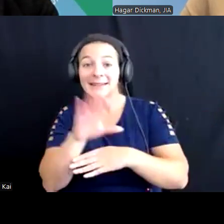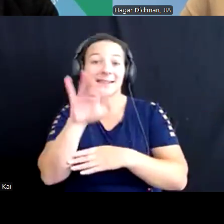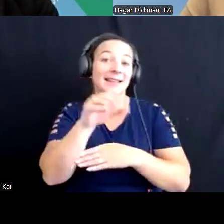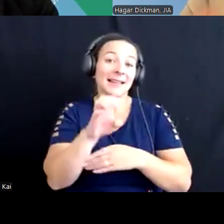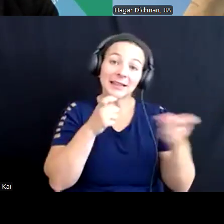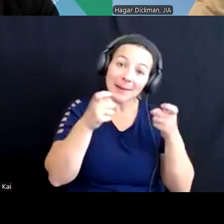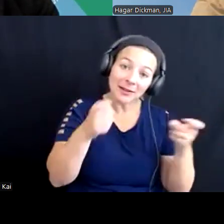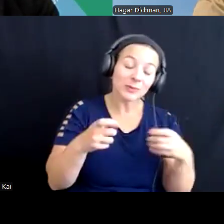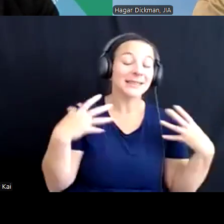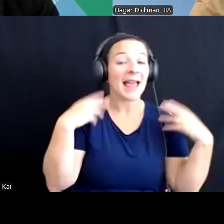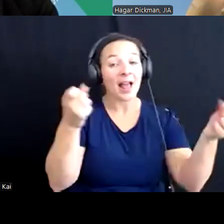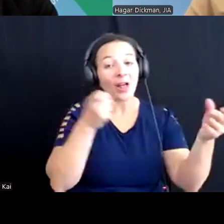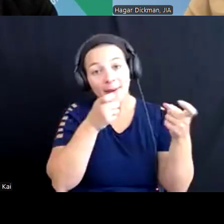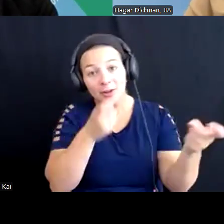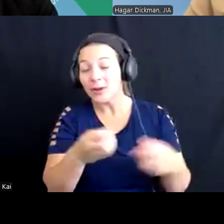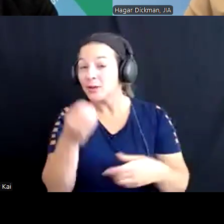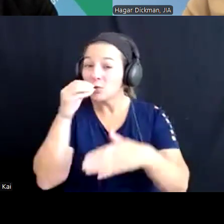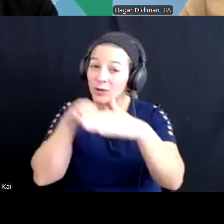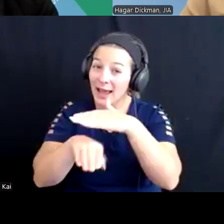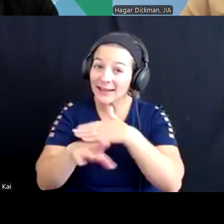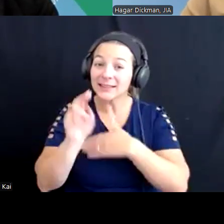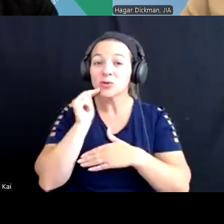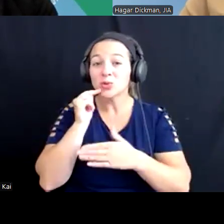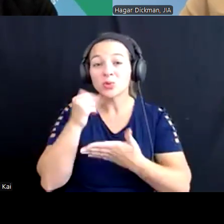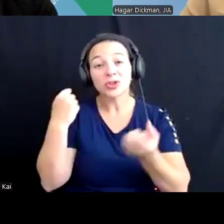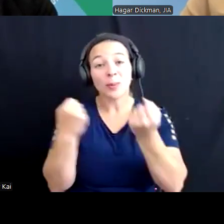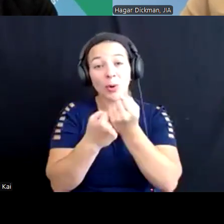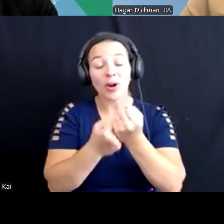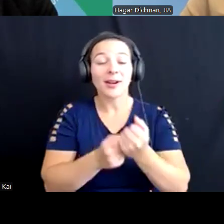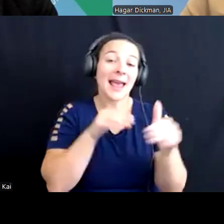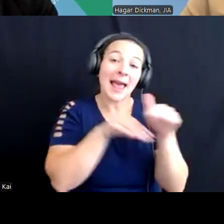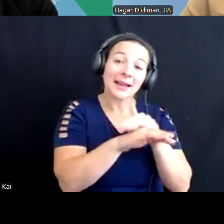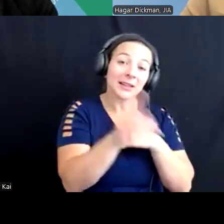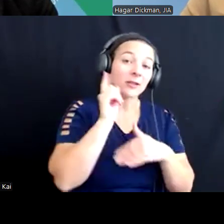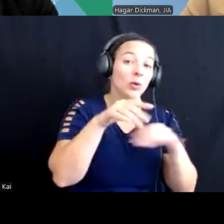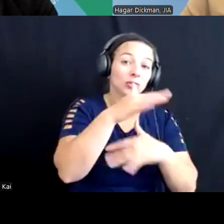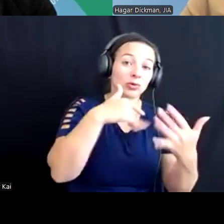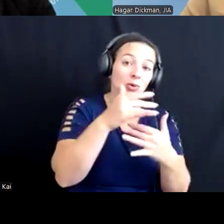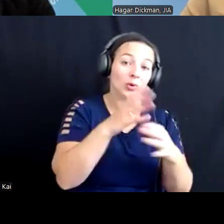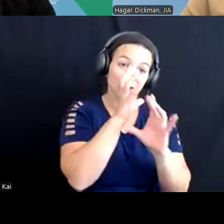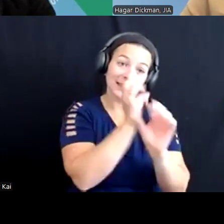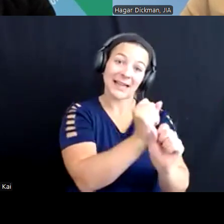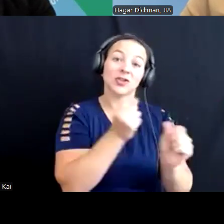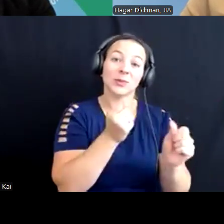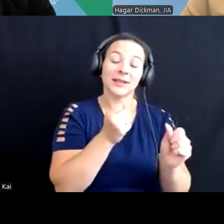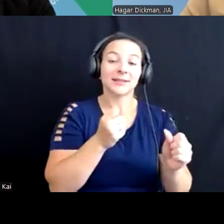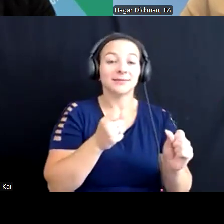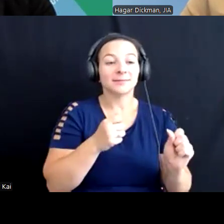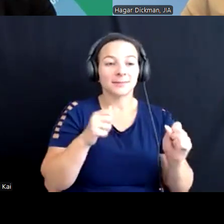management, food access and nutrition support, and access to social engagement opportunities for all of these